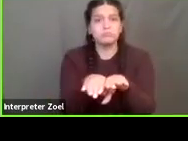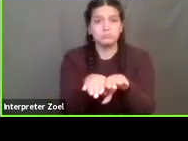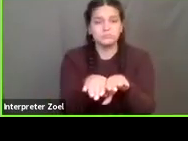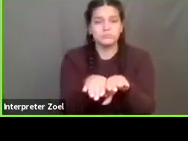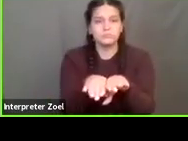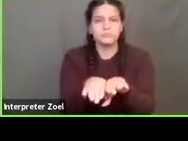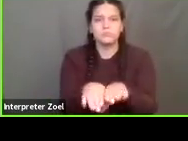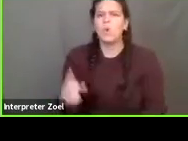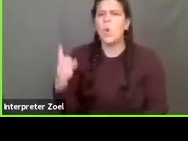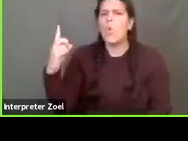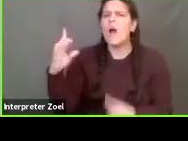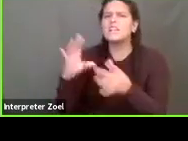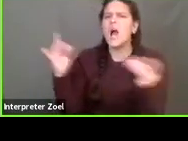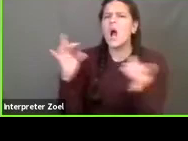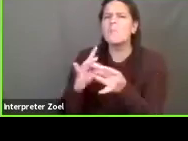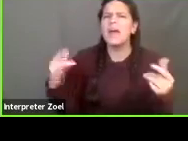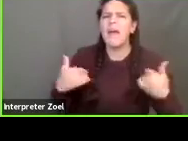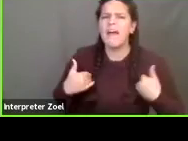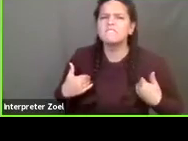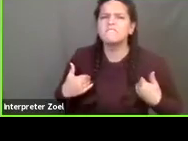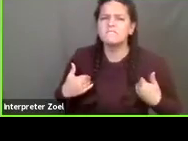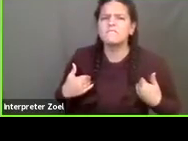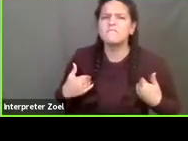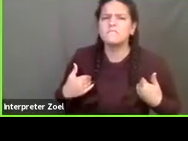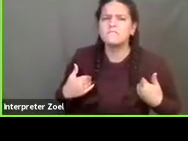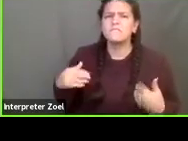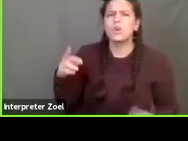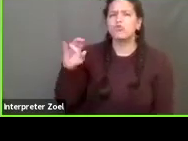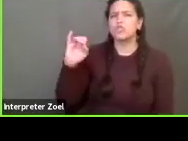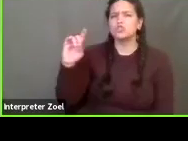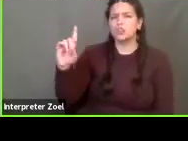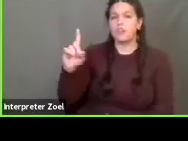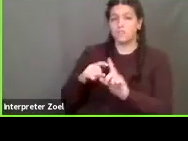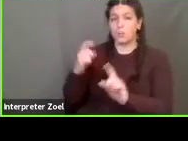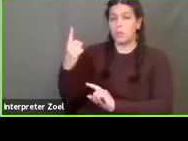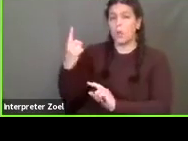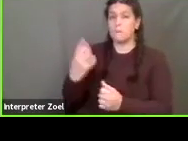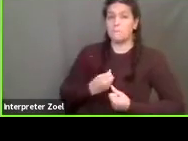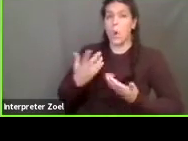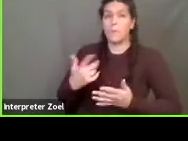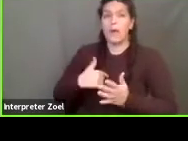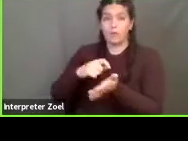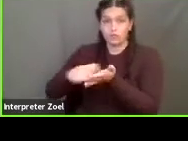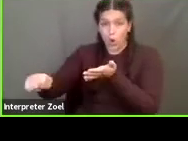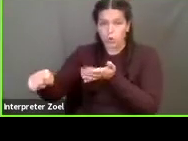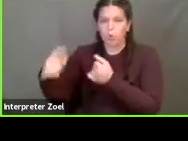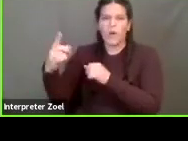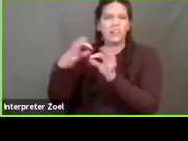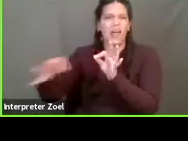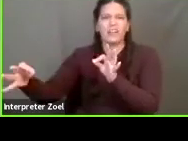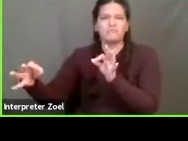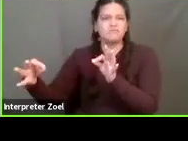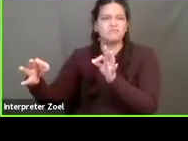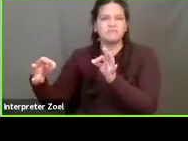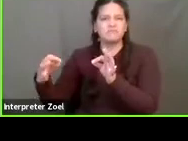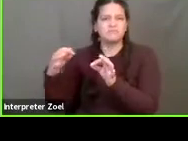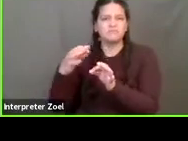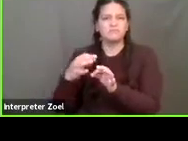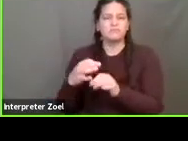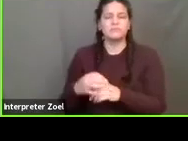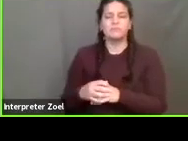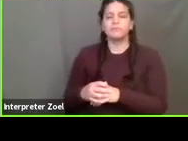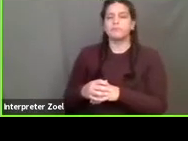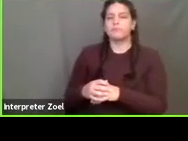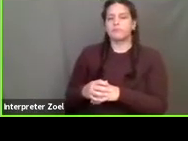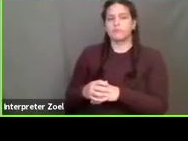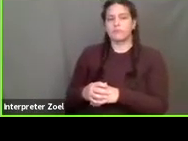thing. I'll say one thing from a poem that I wrote, and it's just one line. It's the